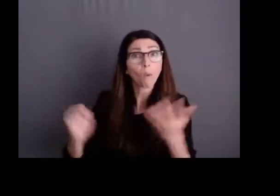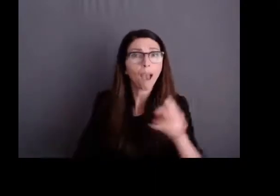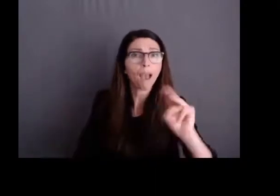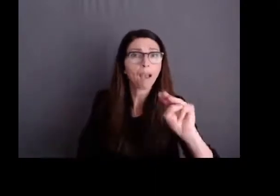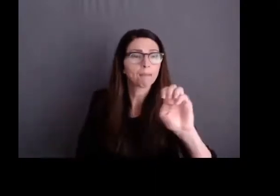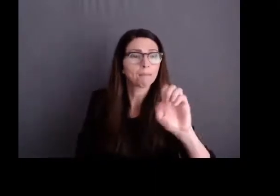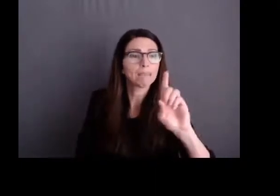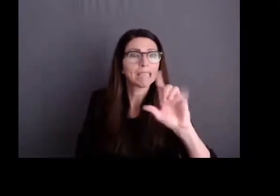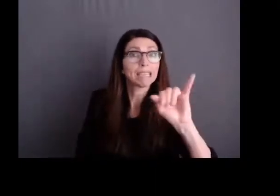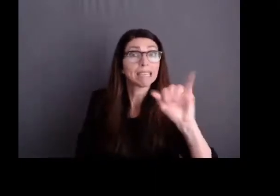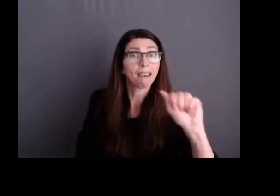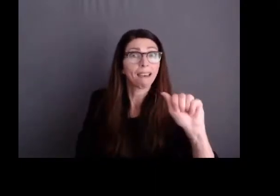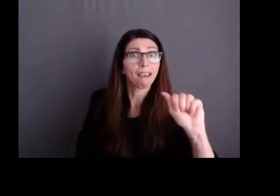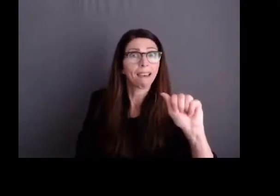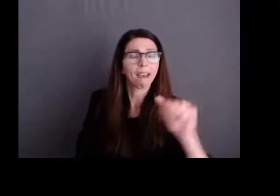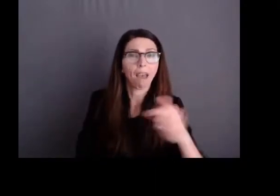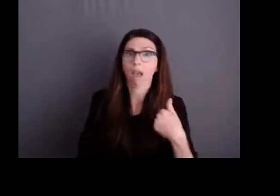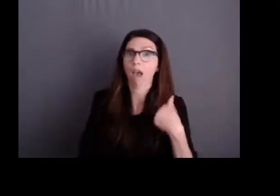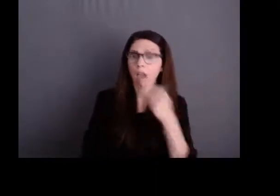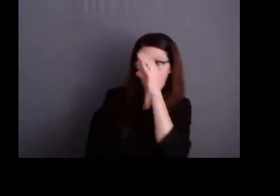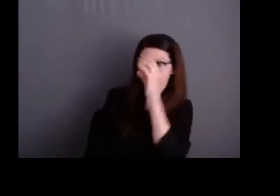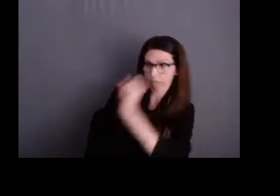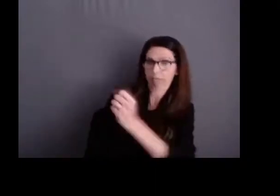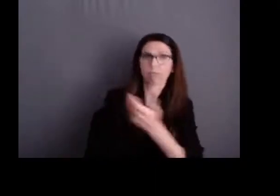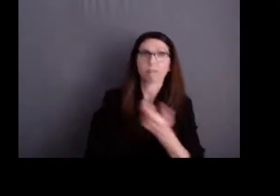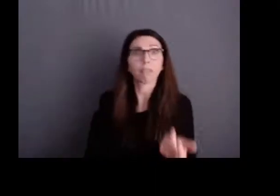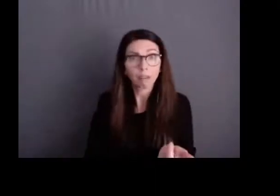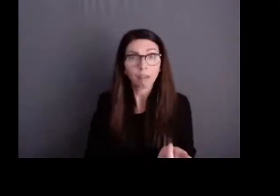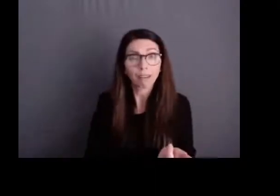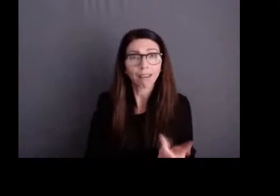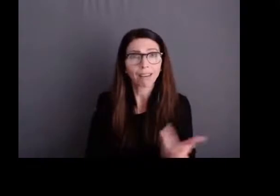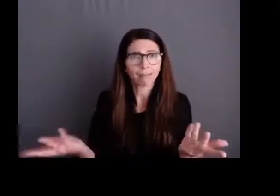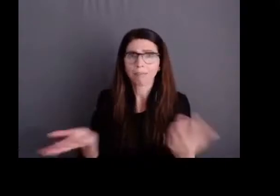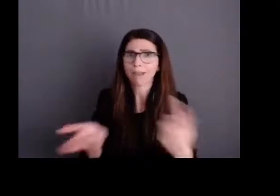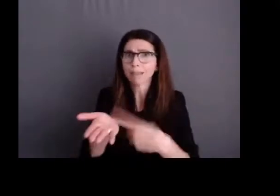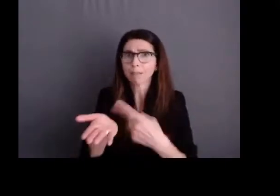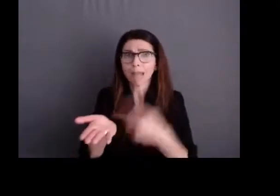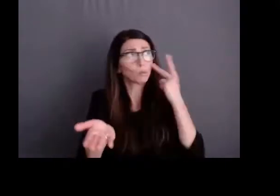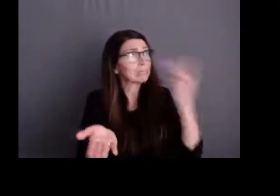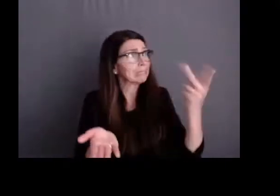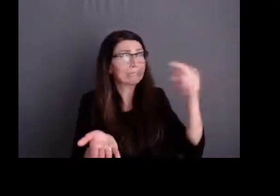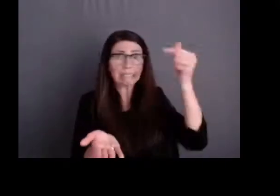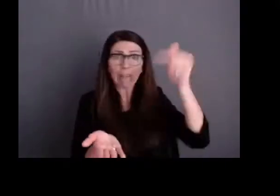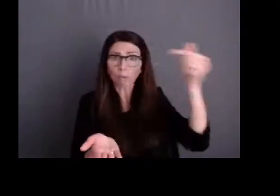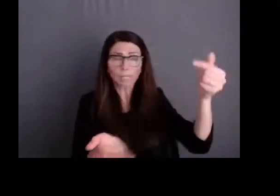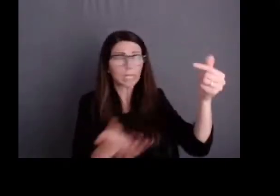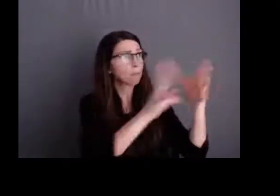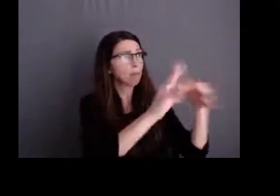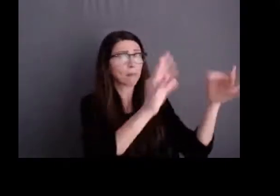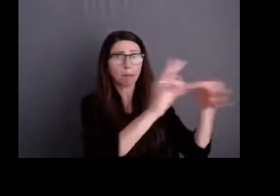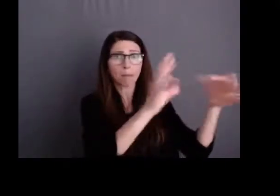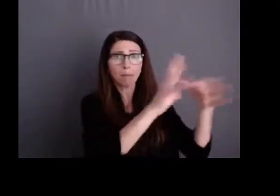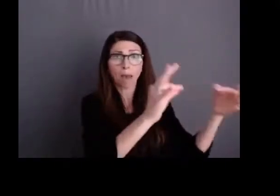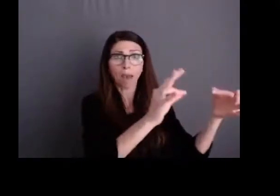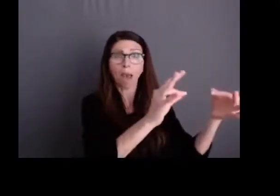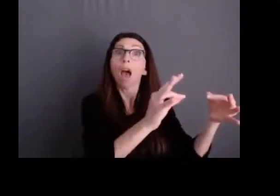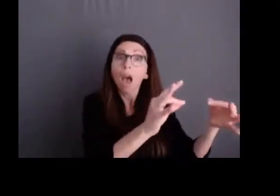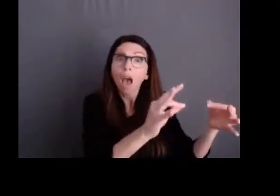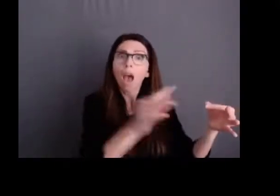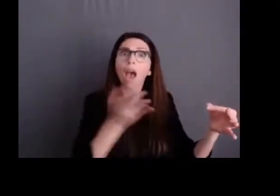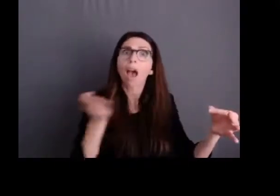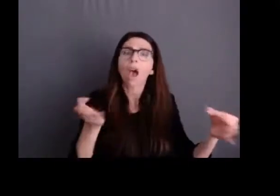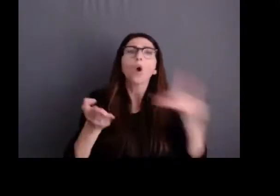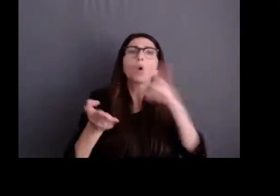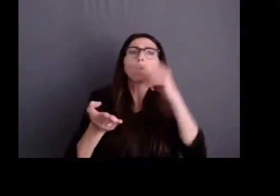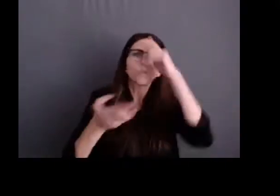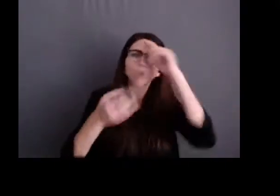have media actually being the official opposition of governments. They're the ones getting to ask the questions.